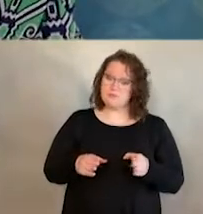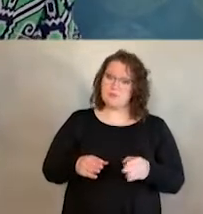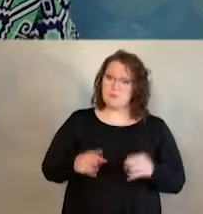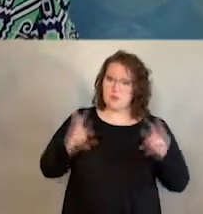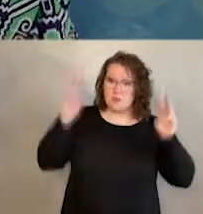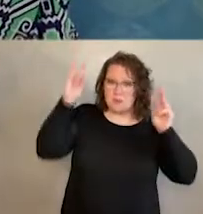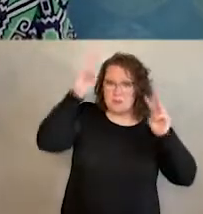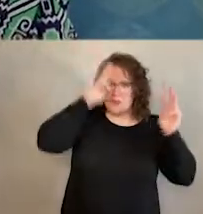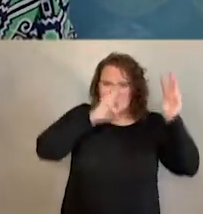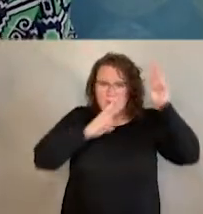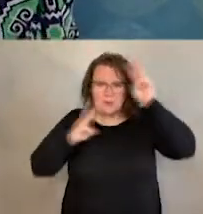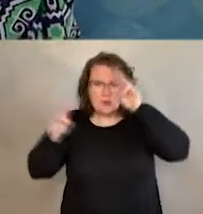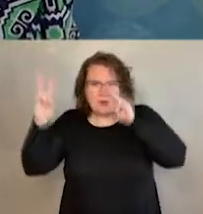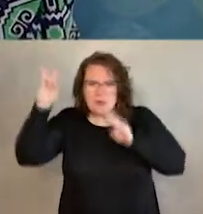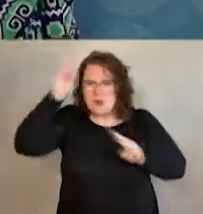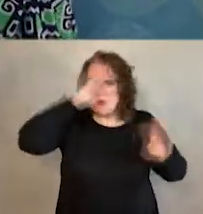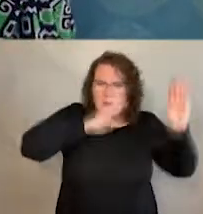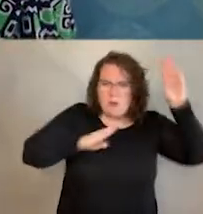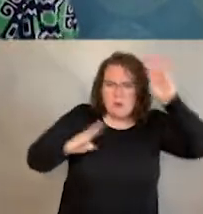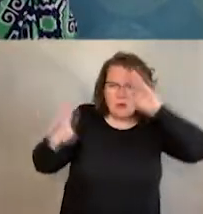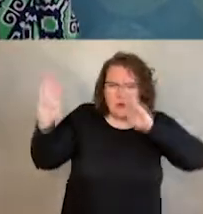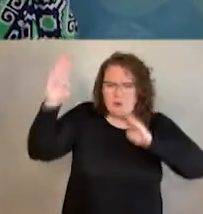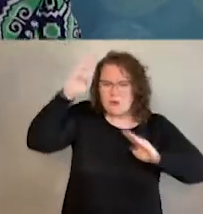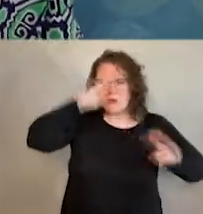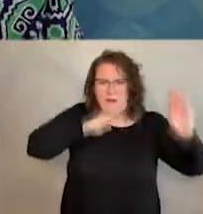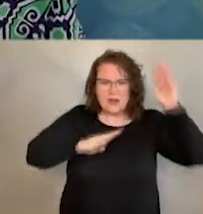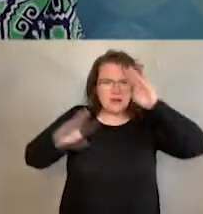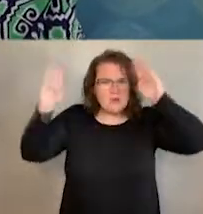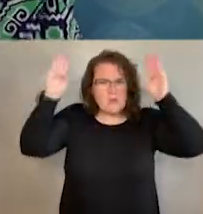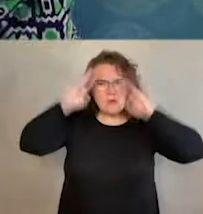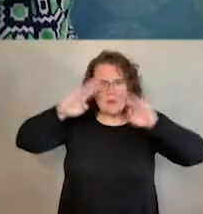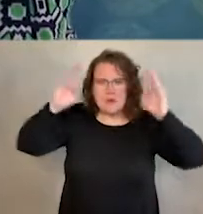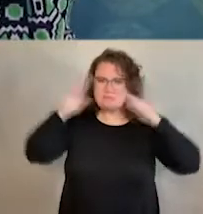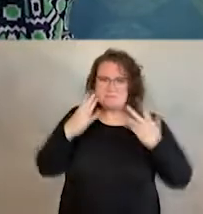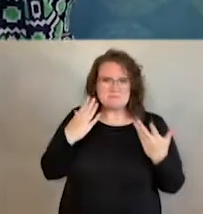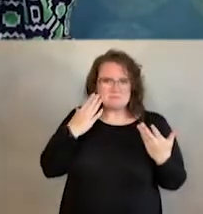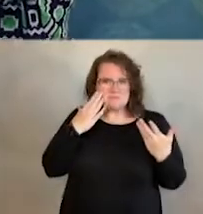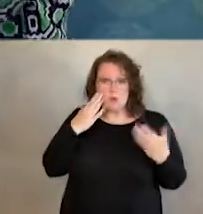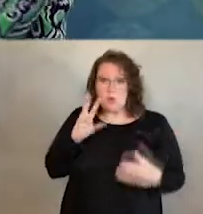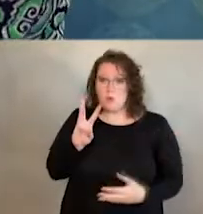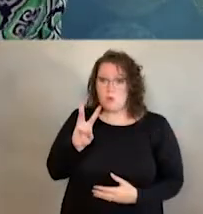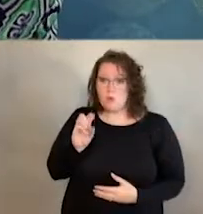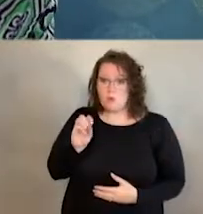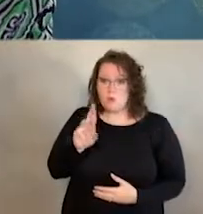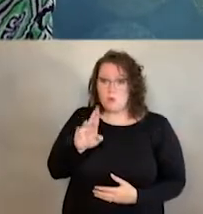Camilla was also feeling very worried. She did not know what was wrong with her.